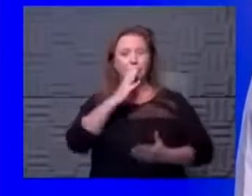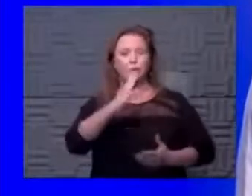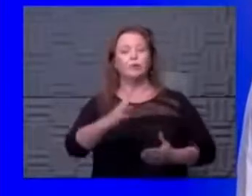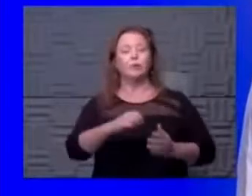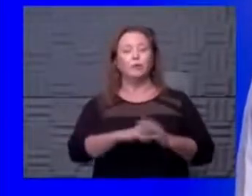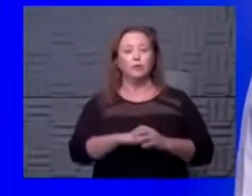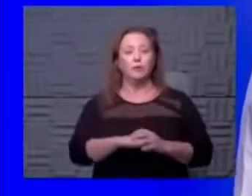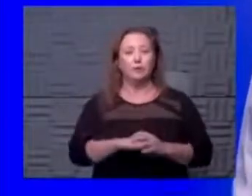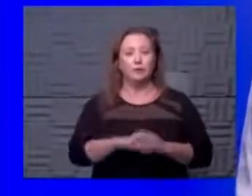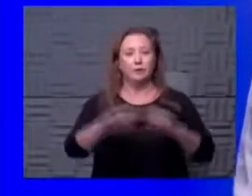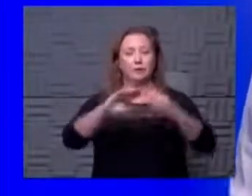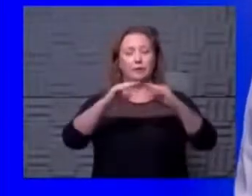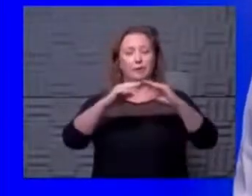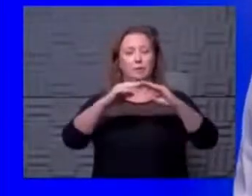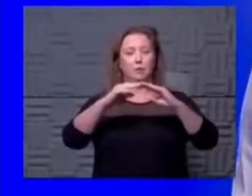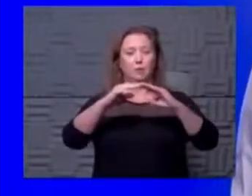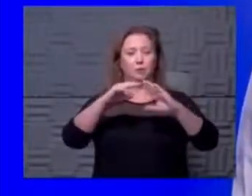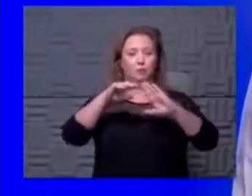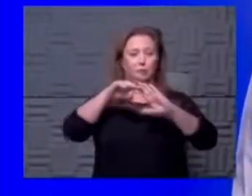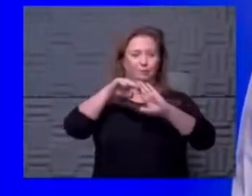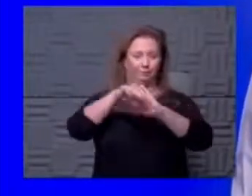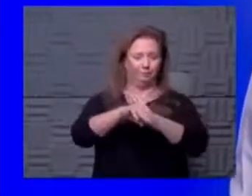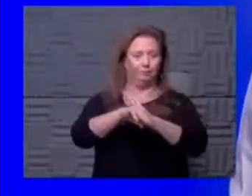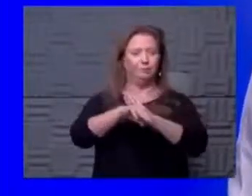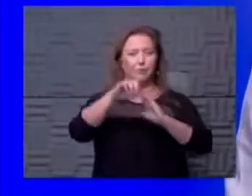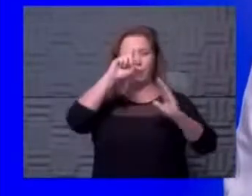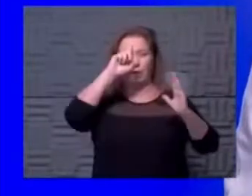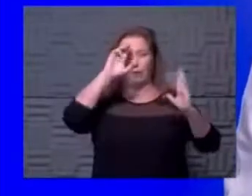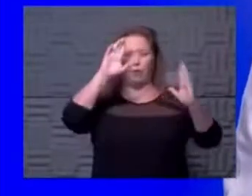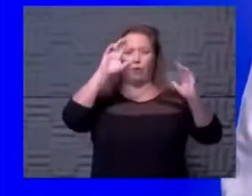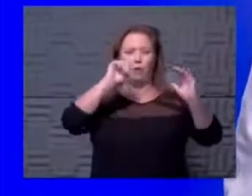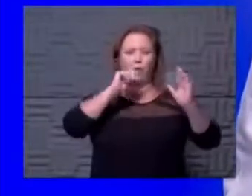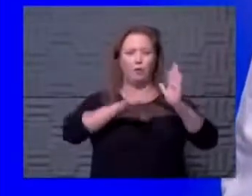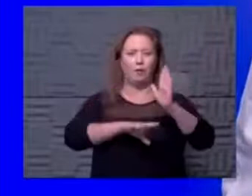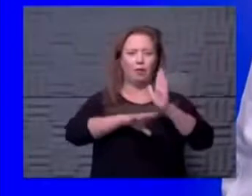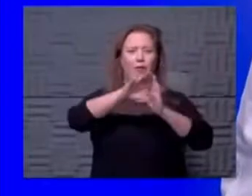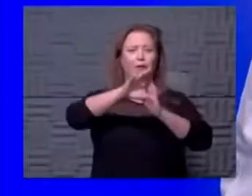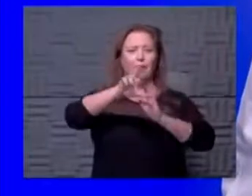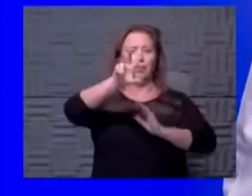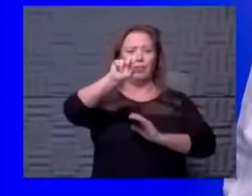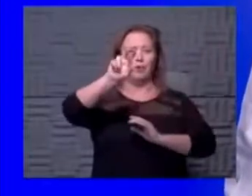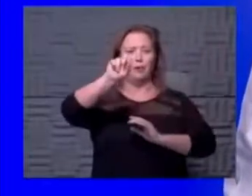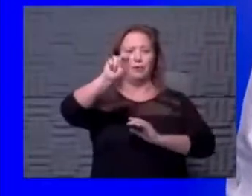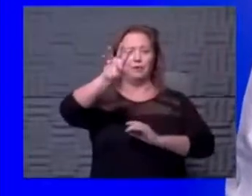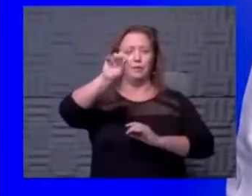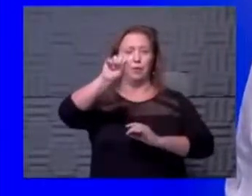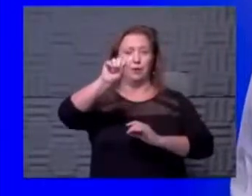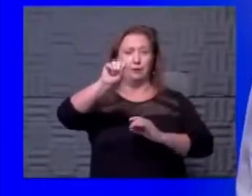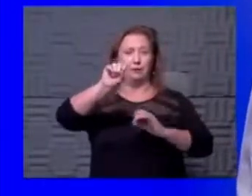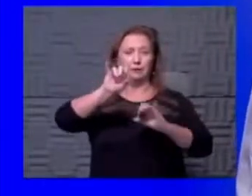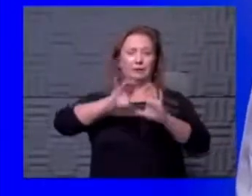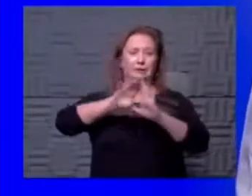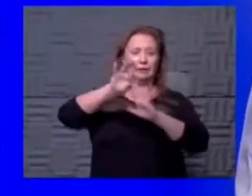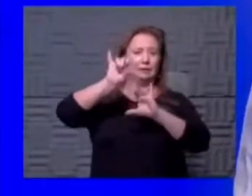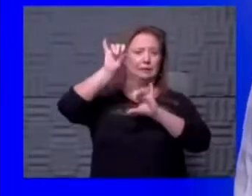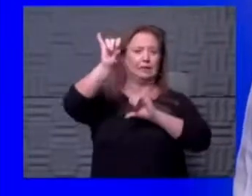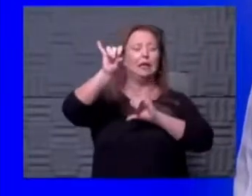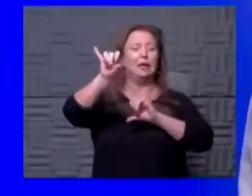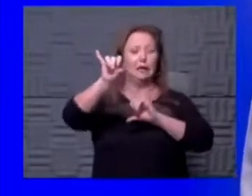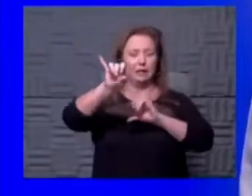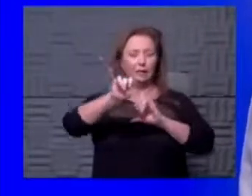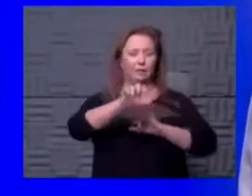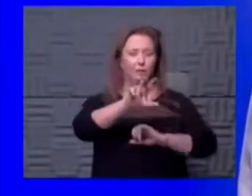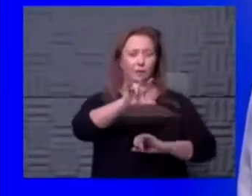know, the numbers have been down from where they were. We were hoping we wouldn't get up into the high 30s and 40s and stay there, and we certainly